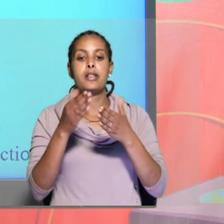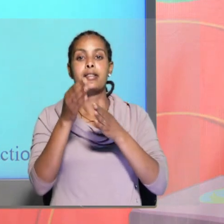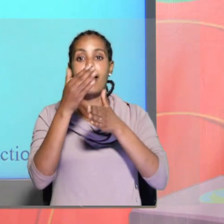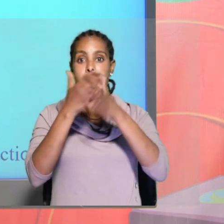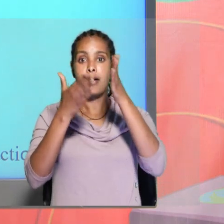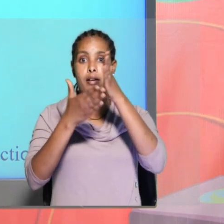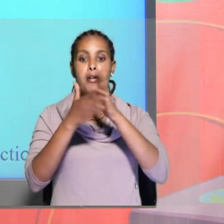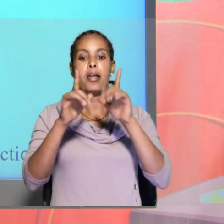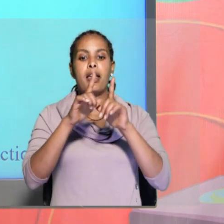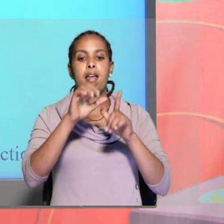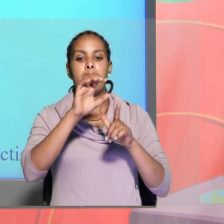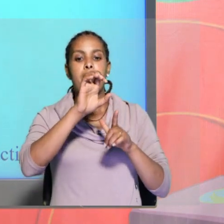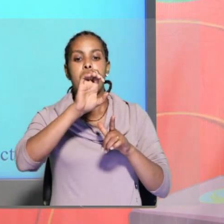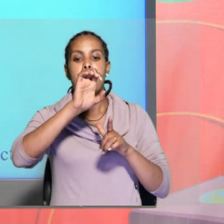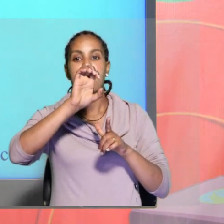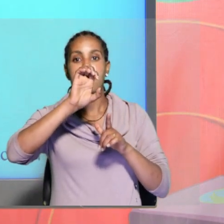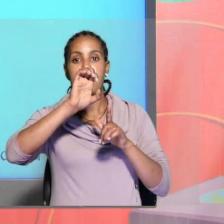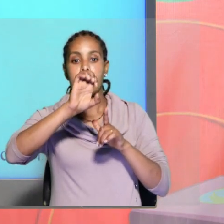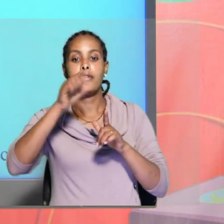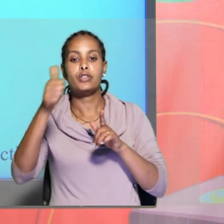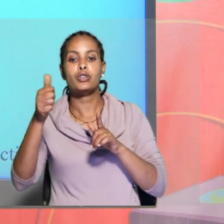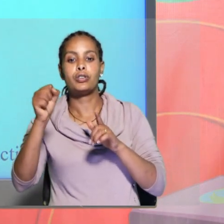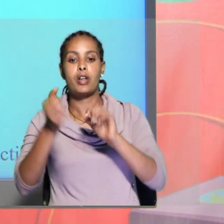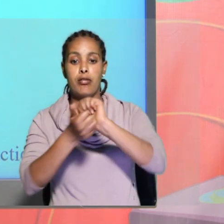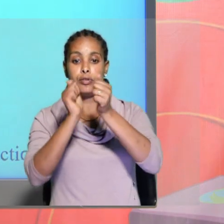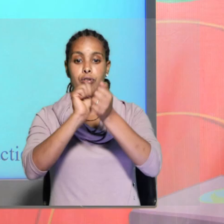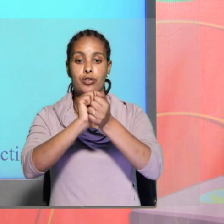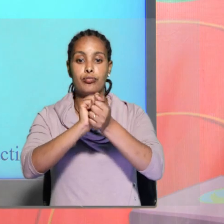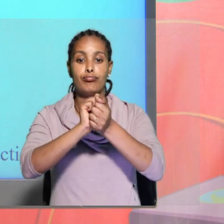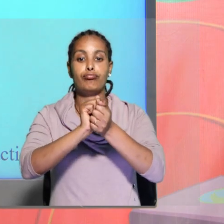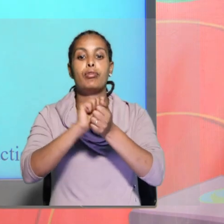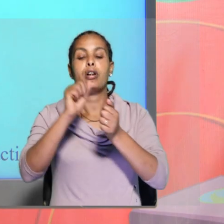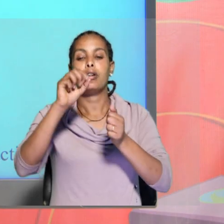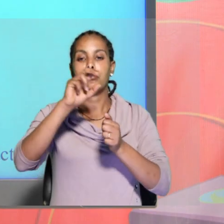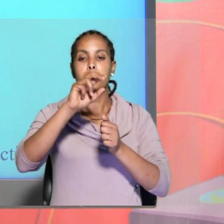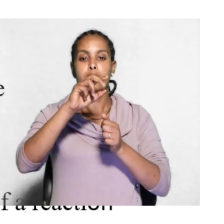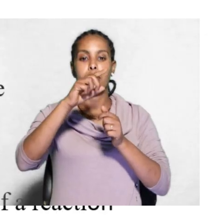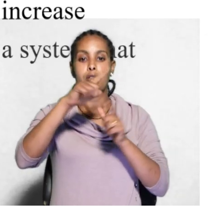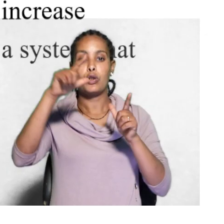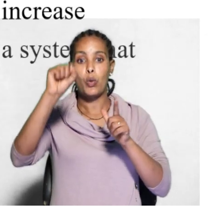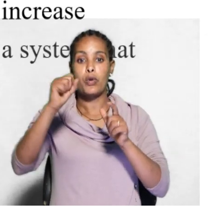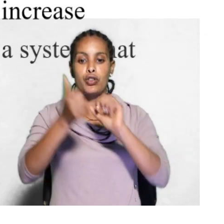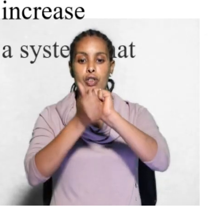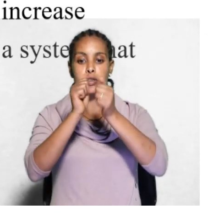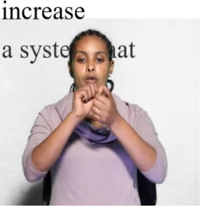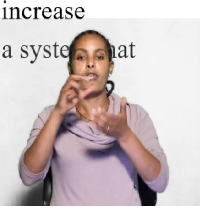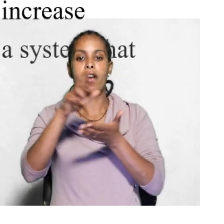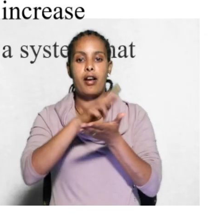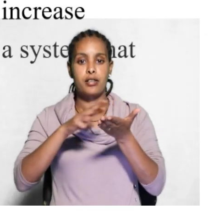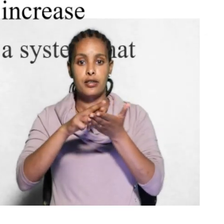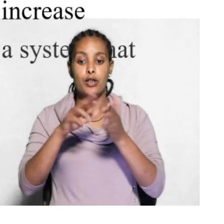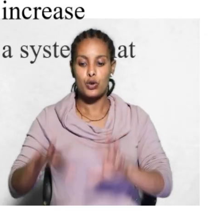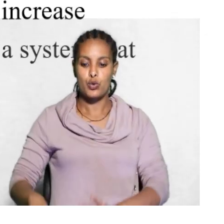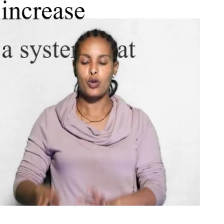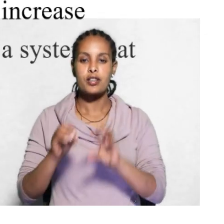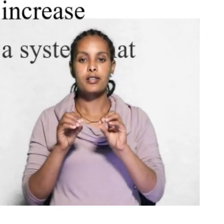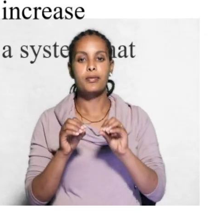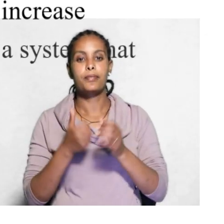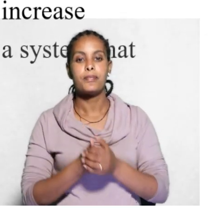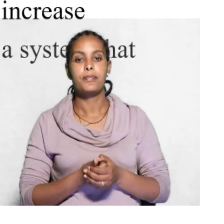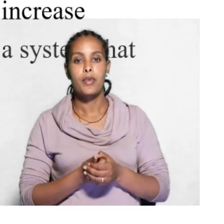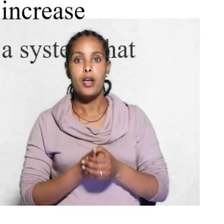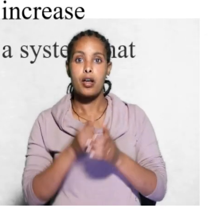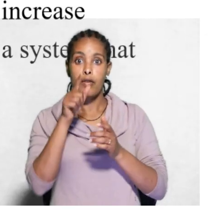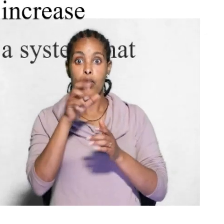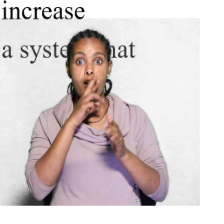standard enthalpy change and standard entropy change of a reaction. Students,